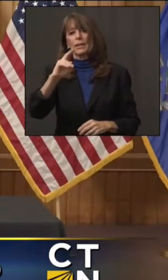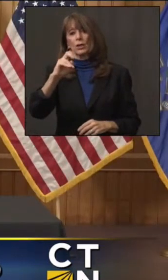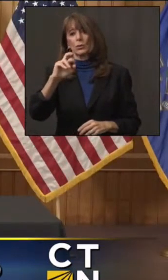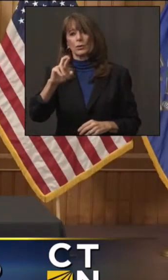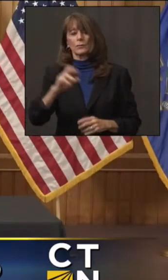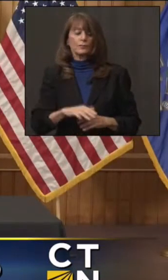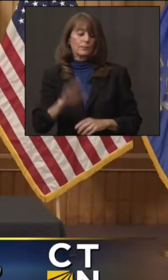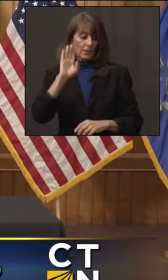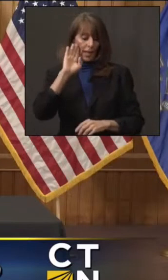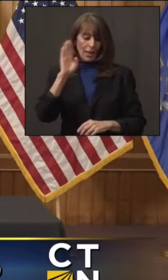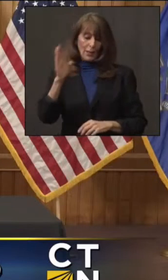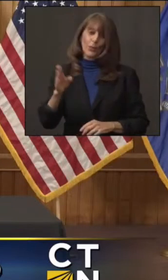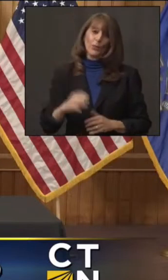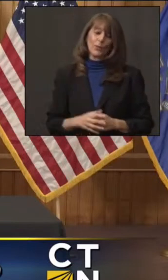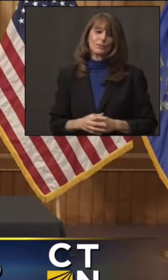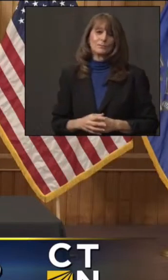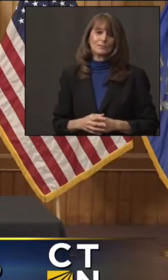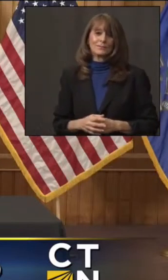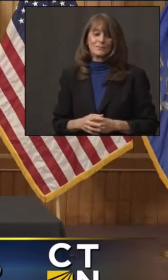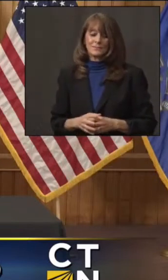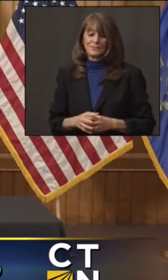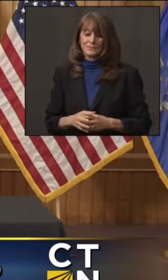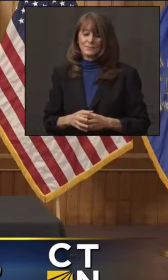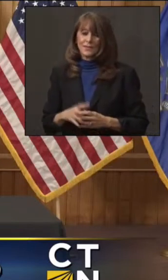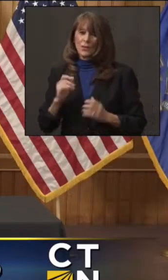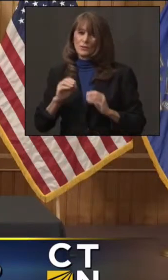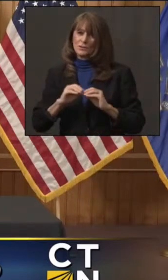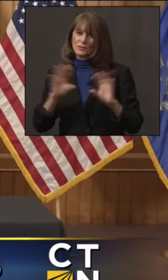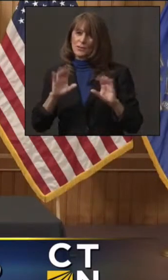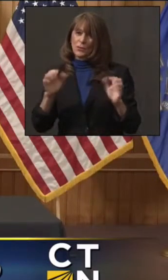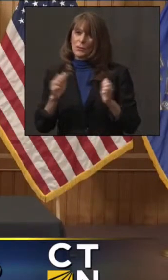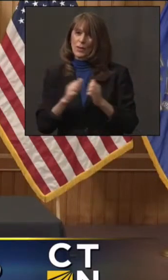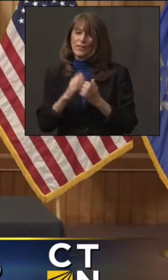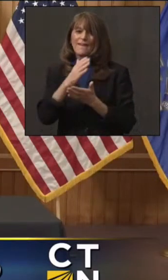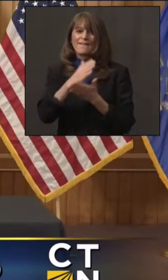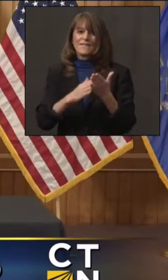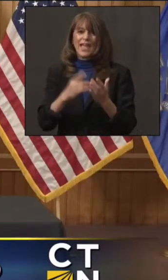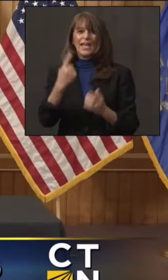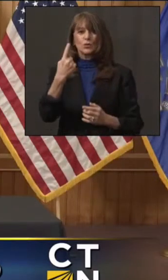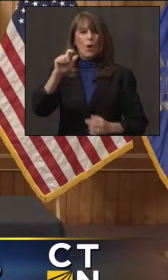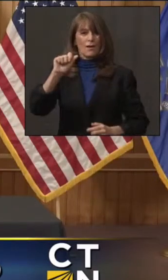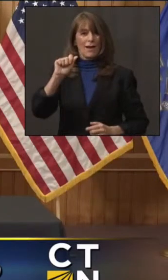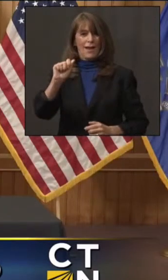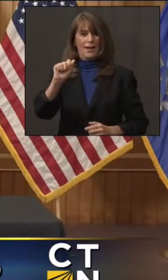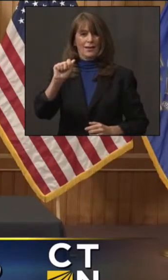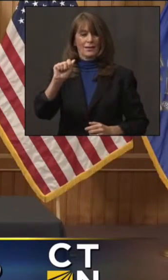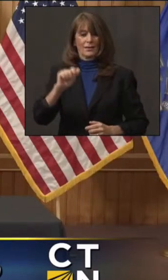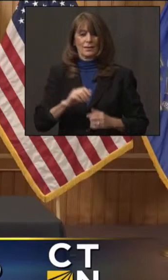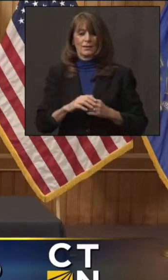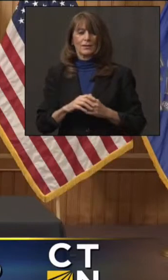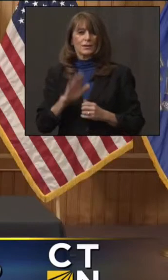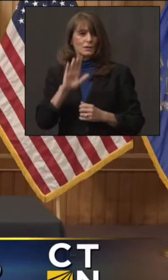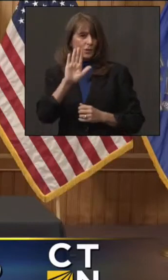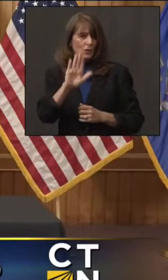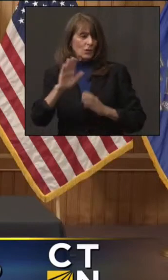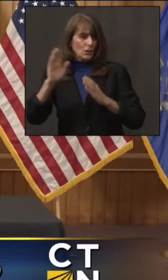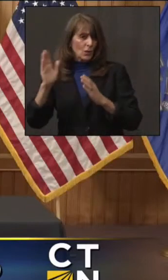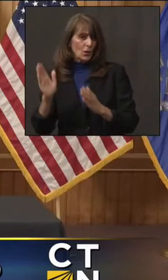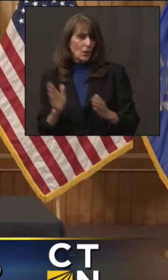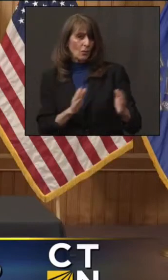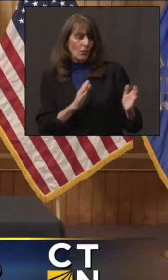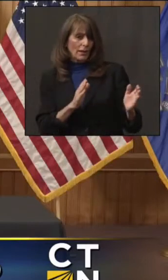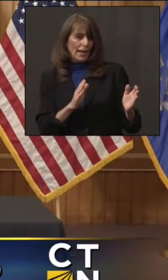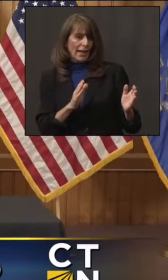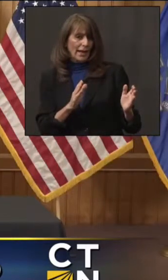Hi, everyone. A clarification on Phase 1A. Is it the intention for the first